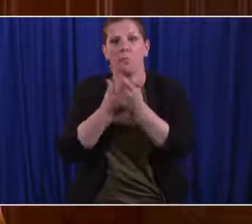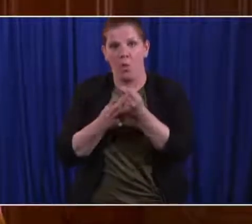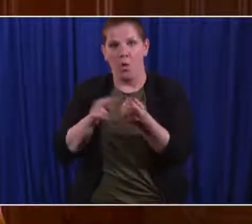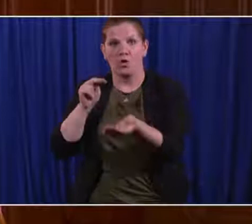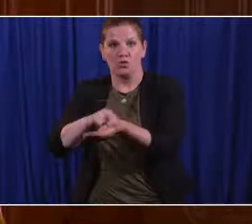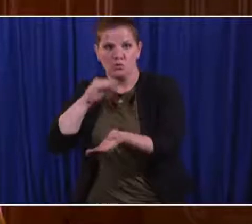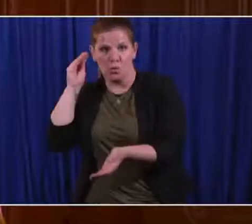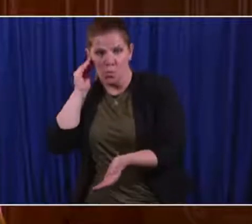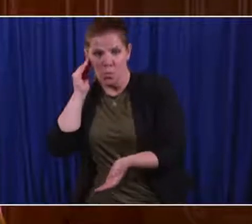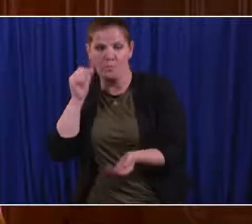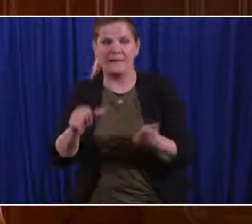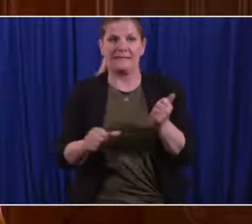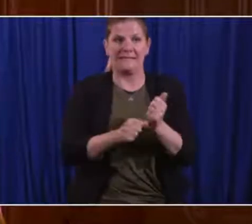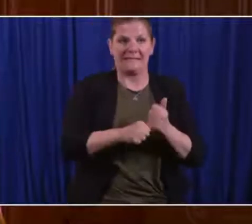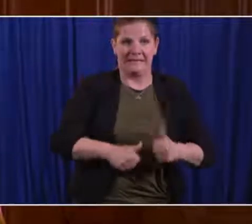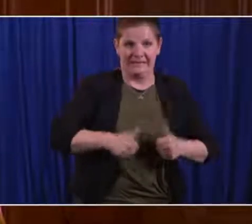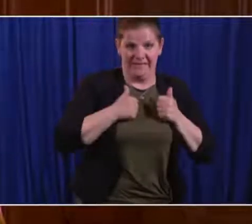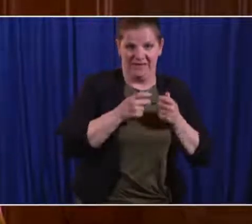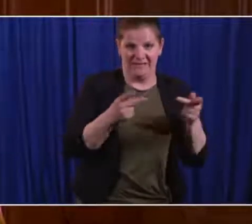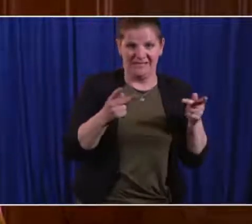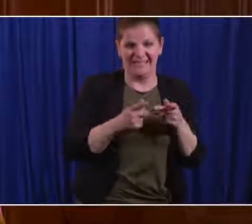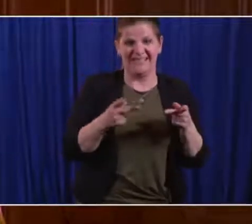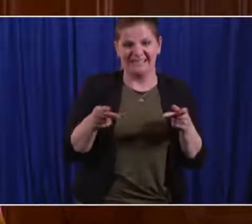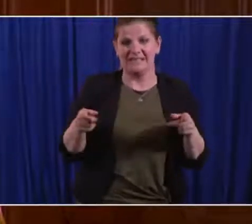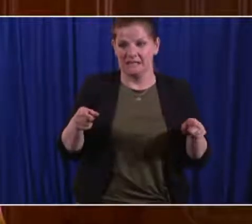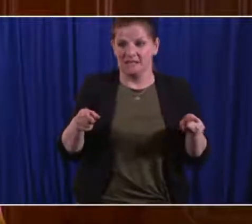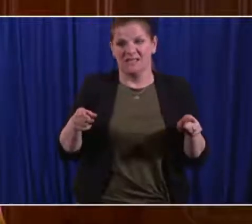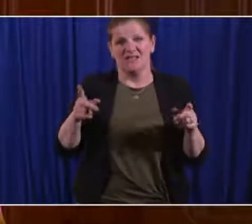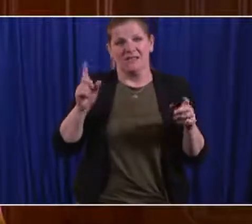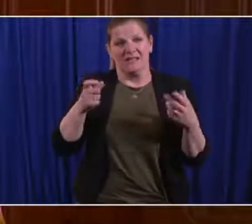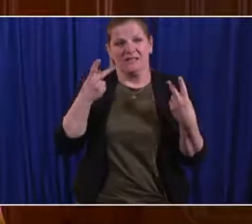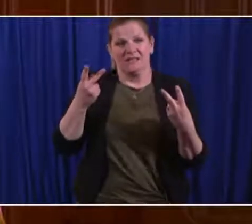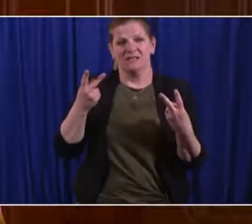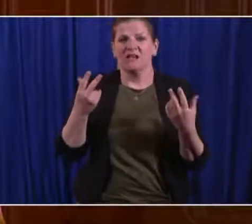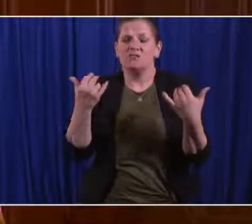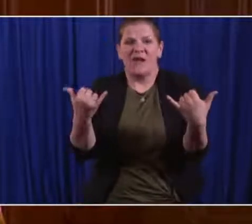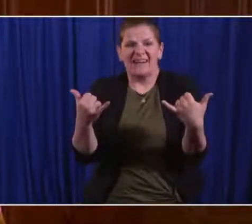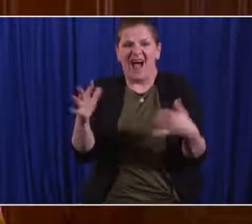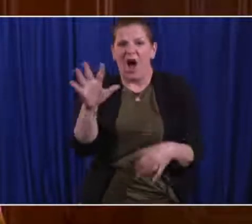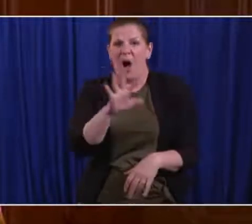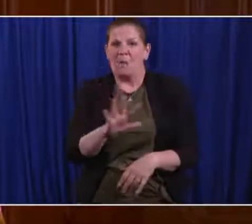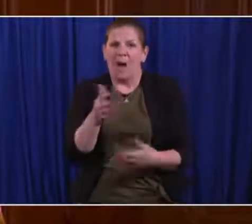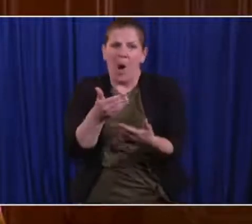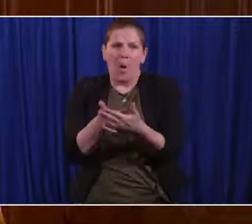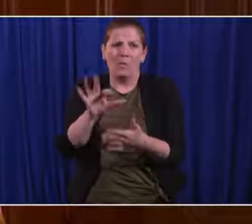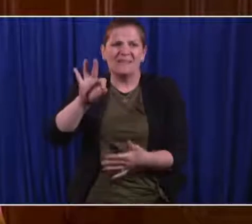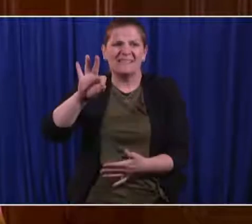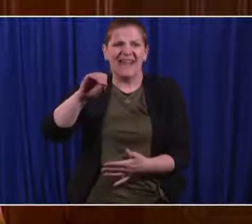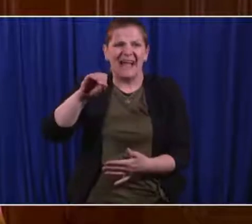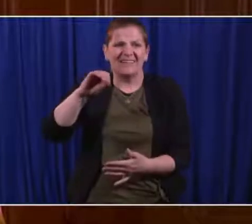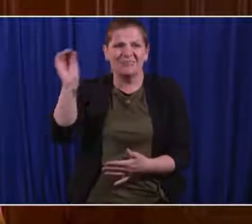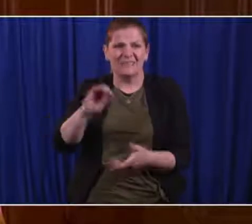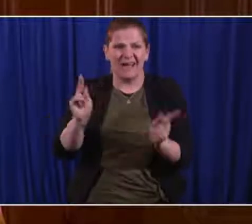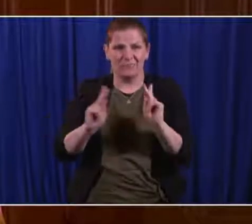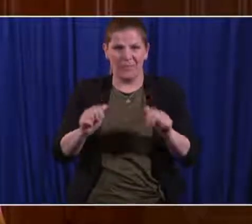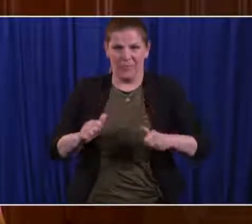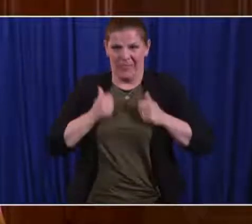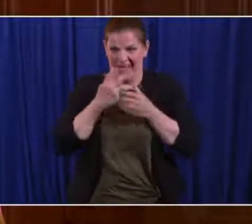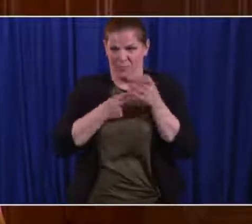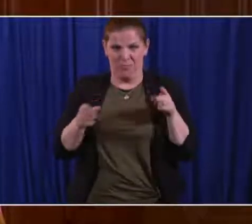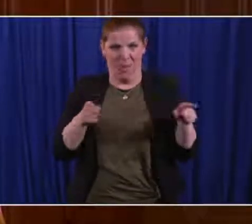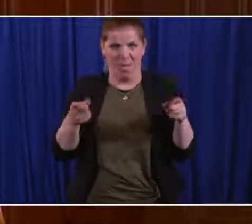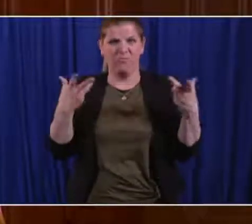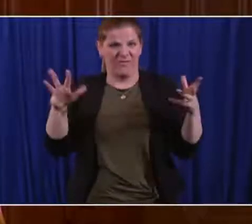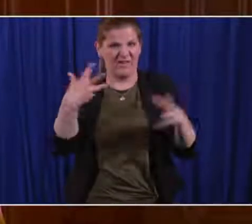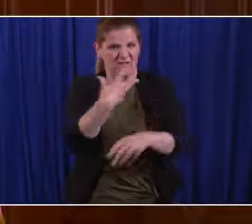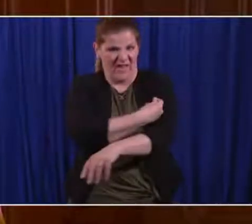facilities. Although many of the residents are vaccinated, we think roughly 90%, and everyone who wanted the